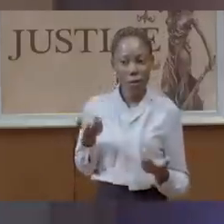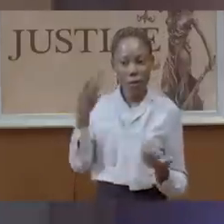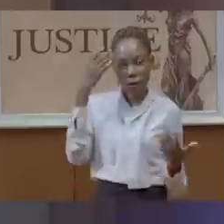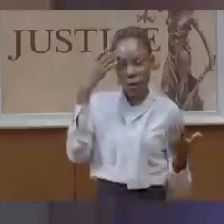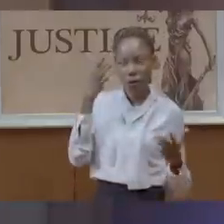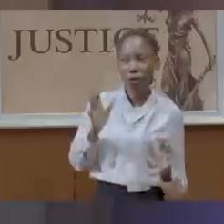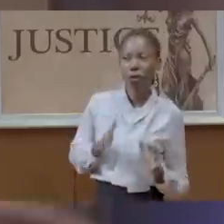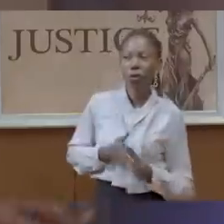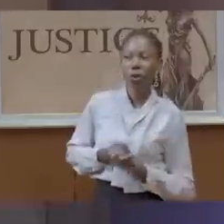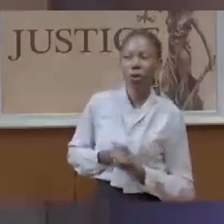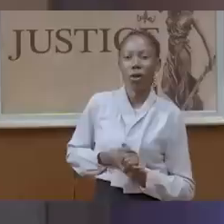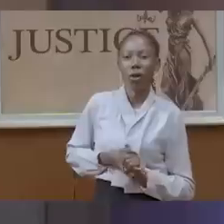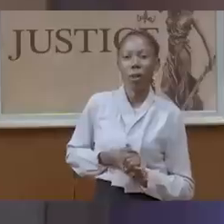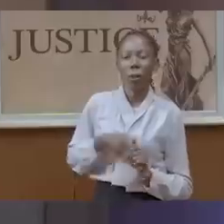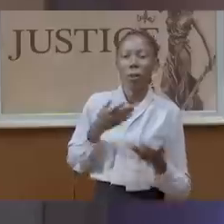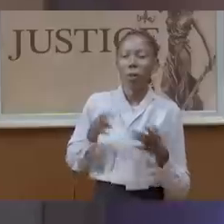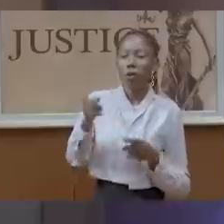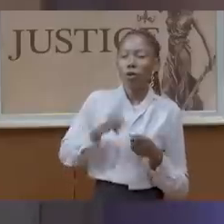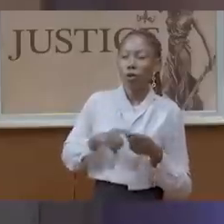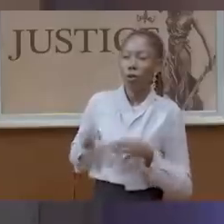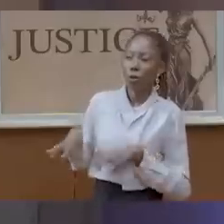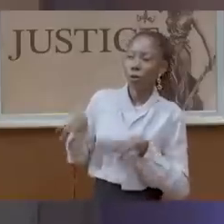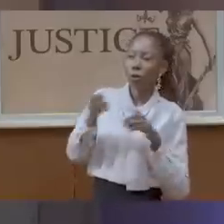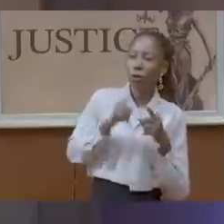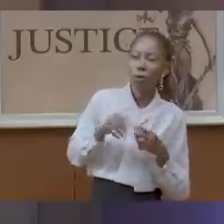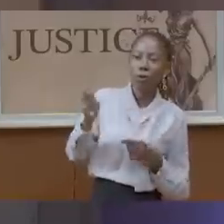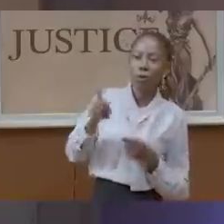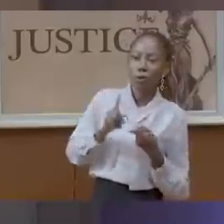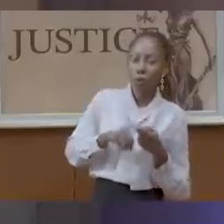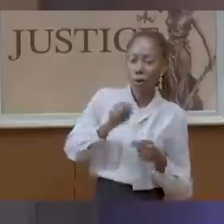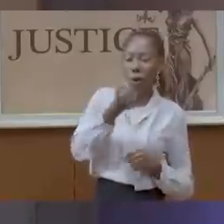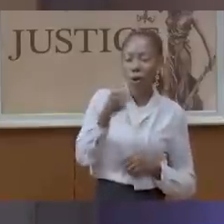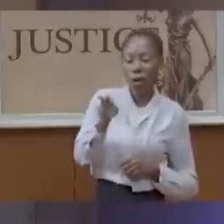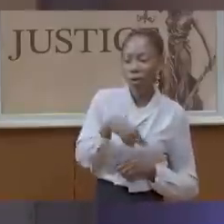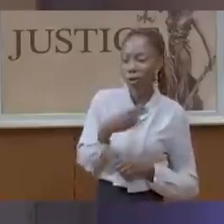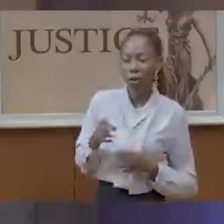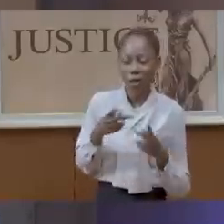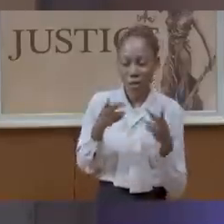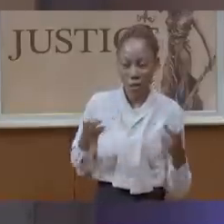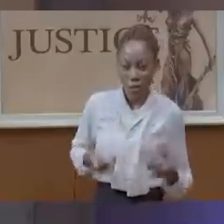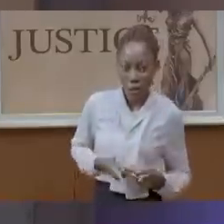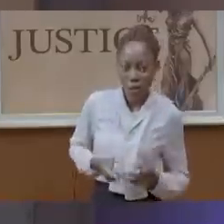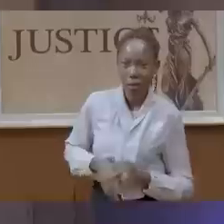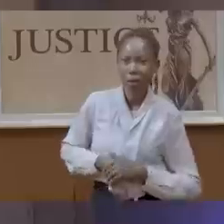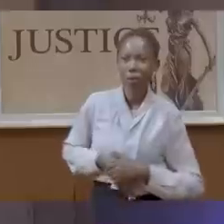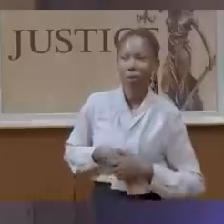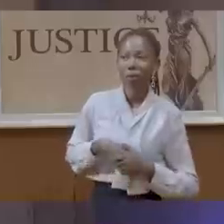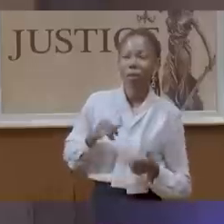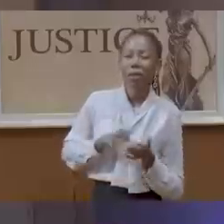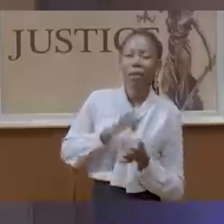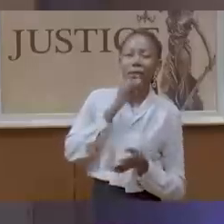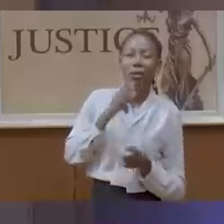taking me to a place she would deal with me. I left the pastor, left the house. We now want Jane. That's why we started having